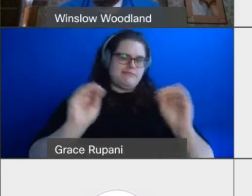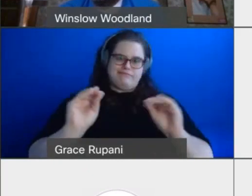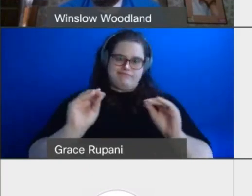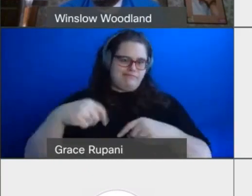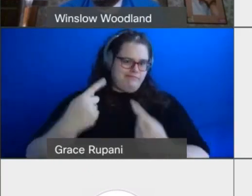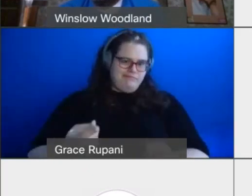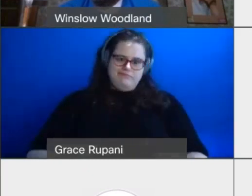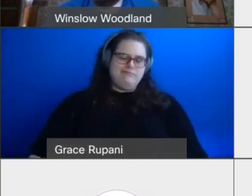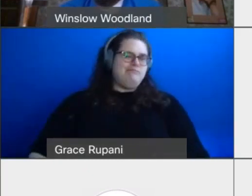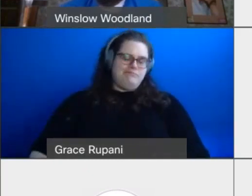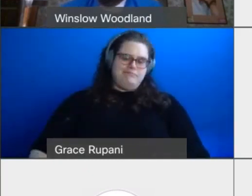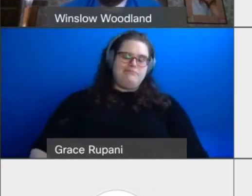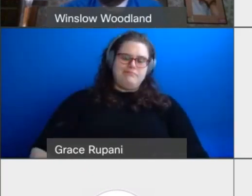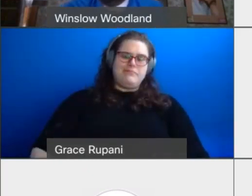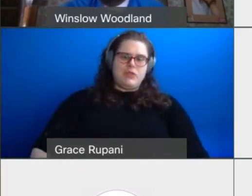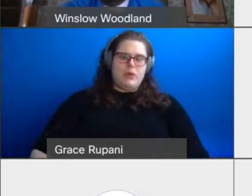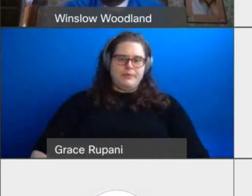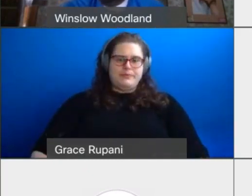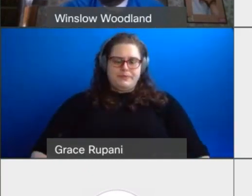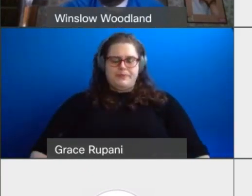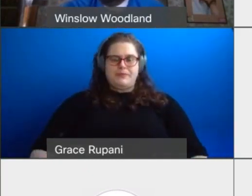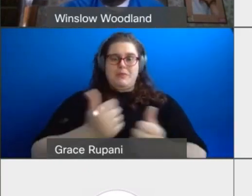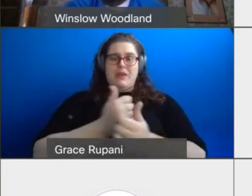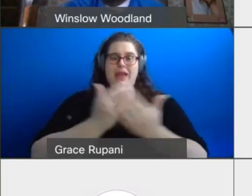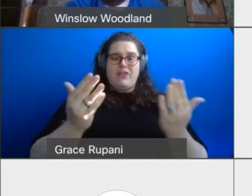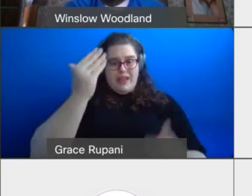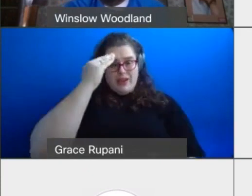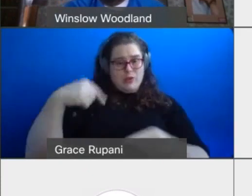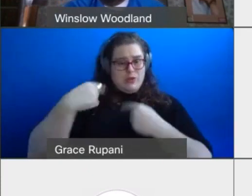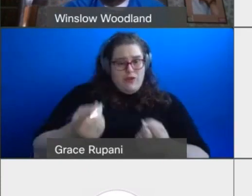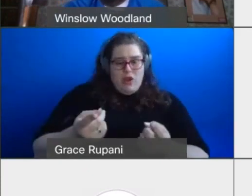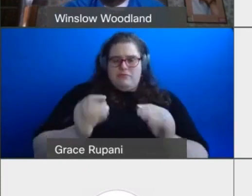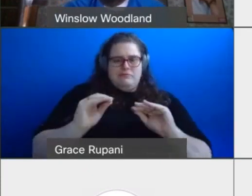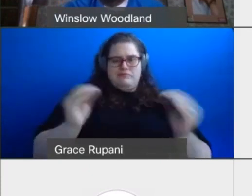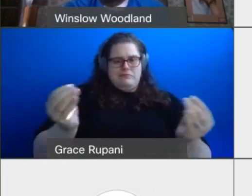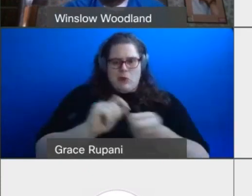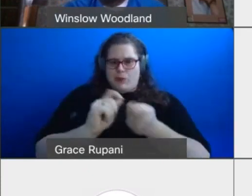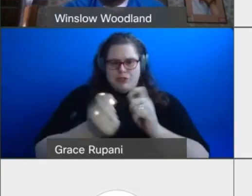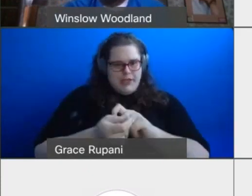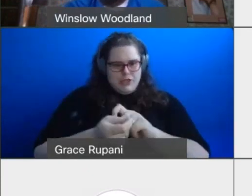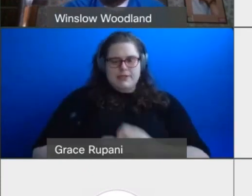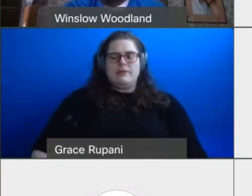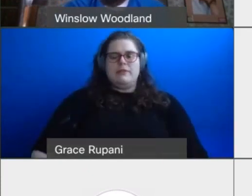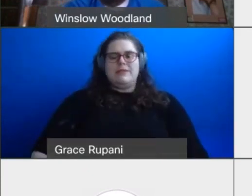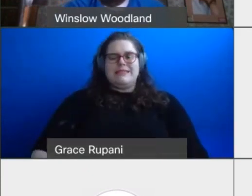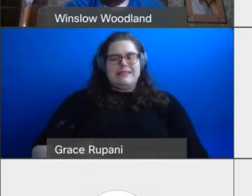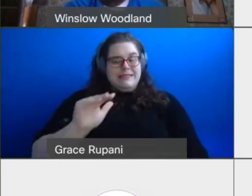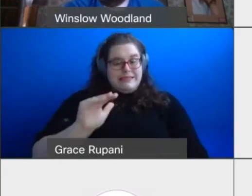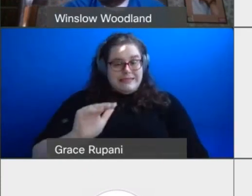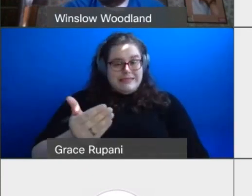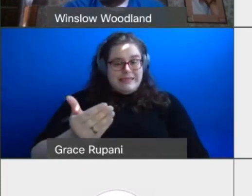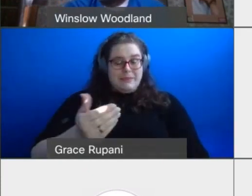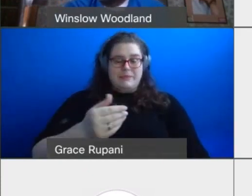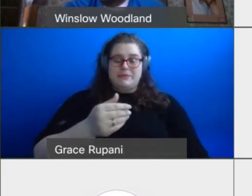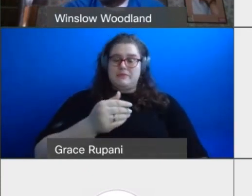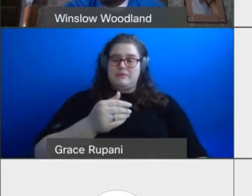So, from what I know, nothing has changed. It looks to me like this is just announcing. I mean, I